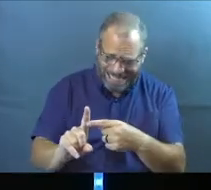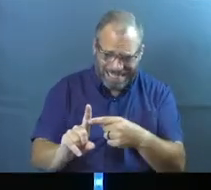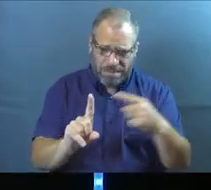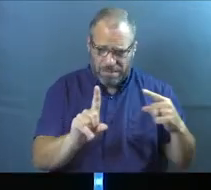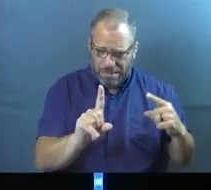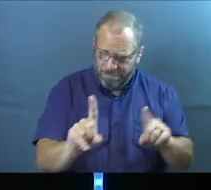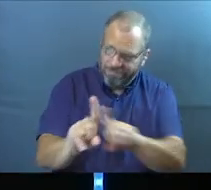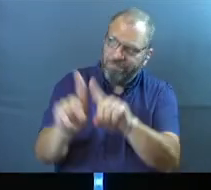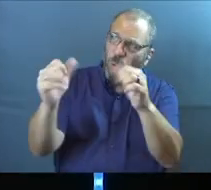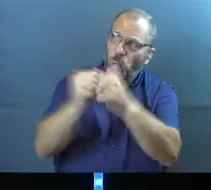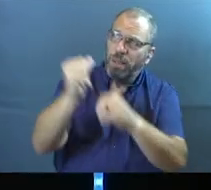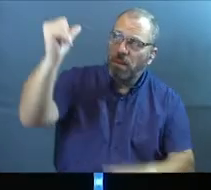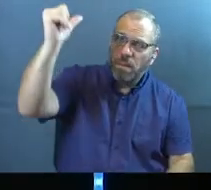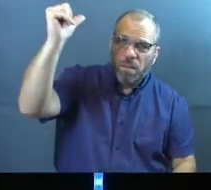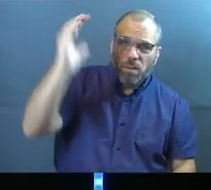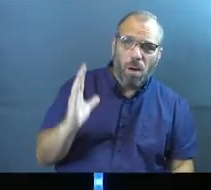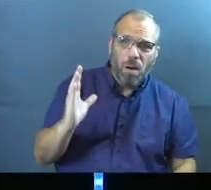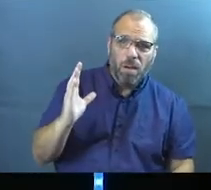in close.